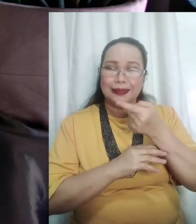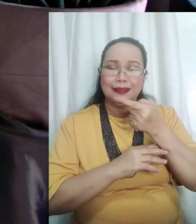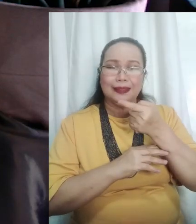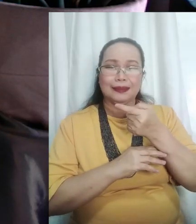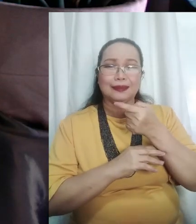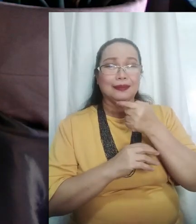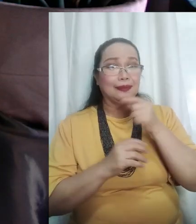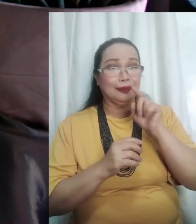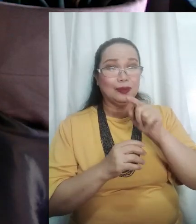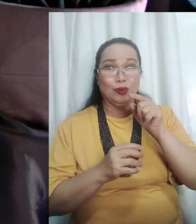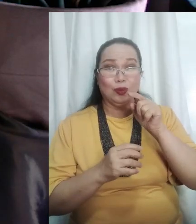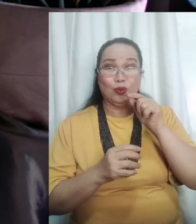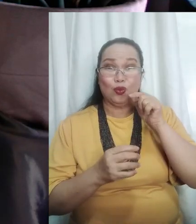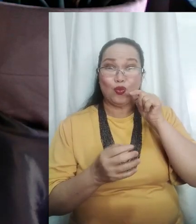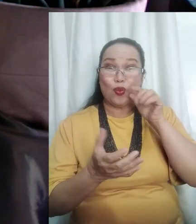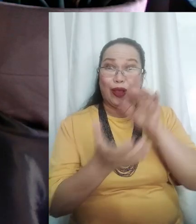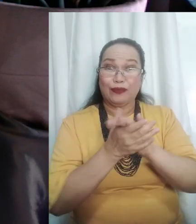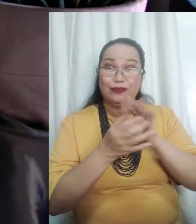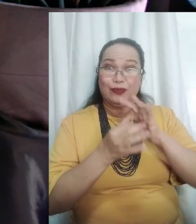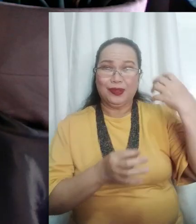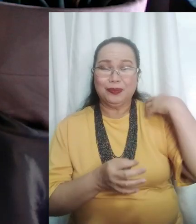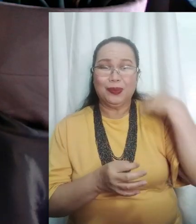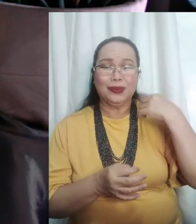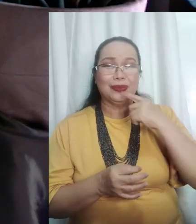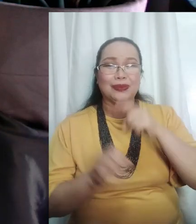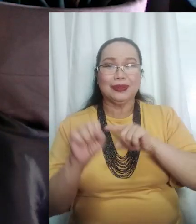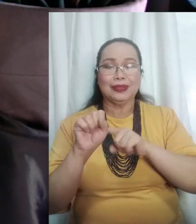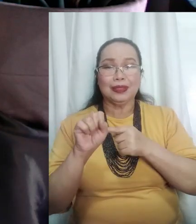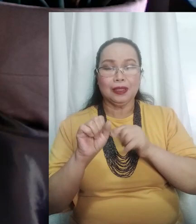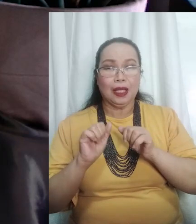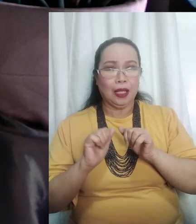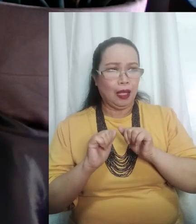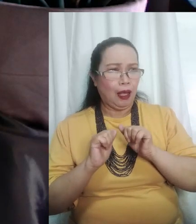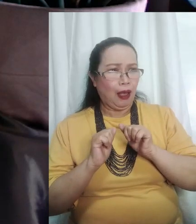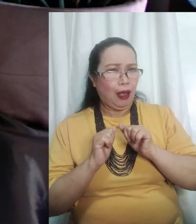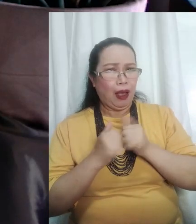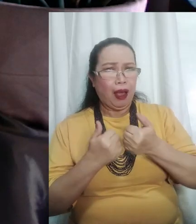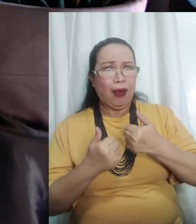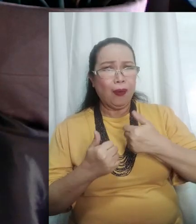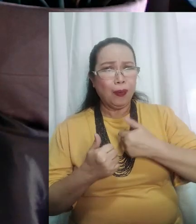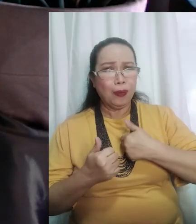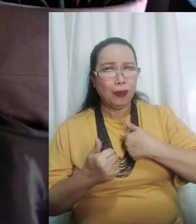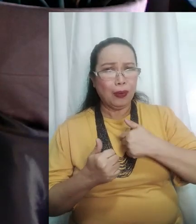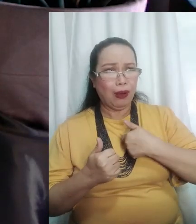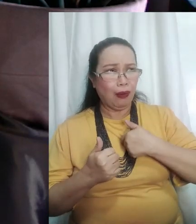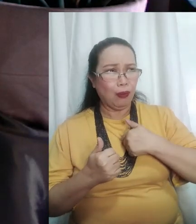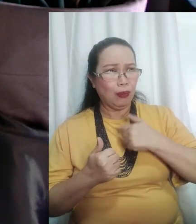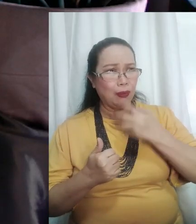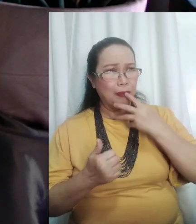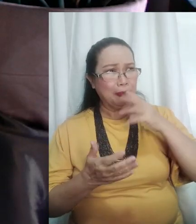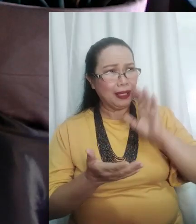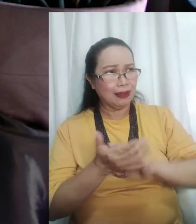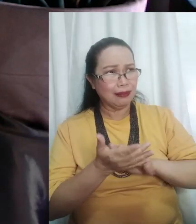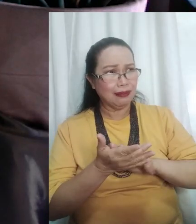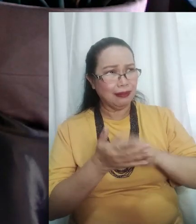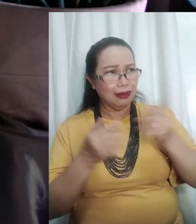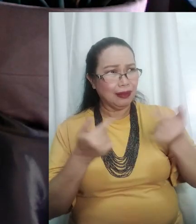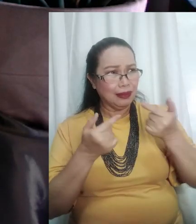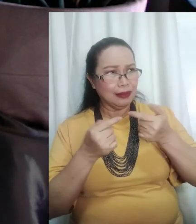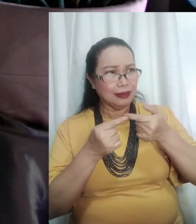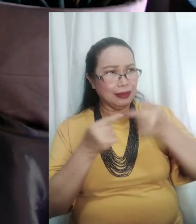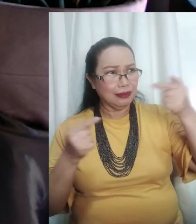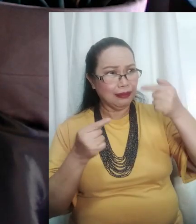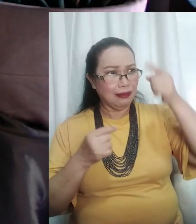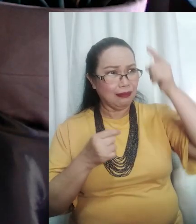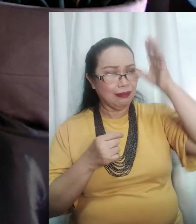said to Mrs. Potiphar at the beginning. "How then could I do such a wicked thing and sin